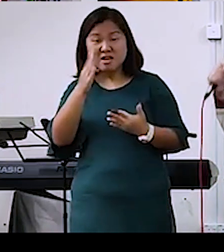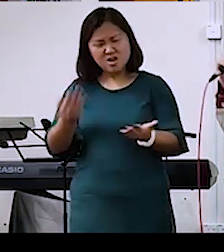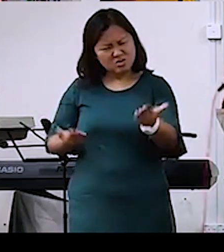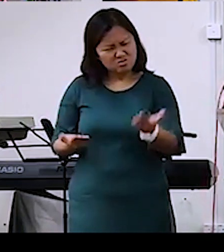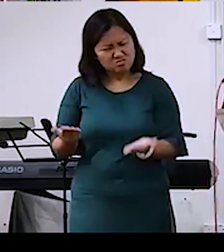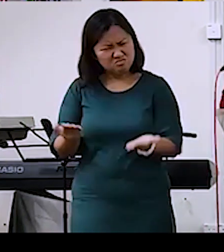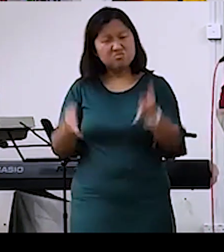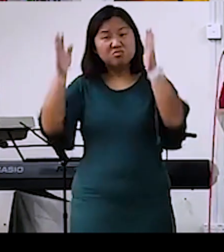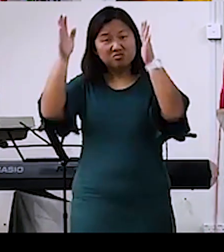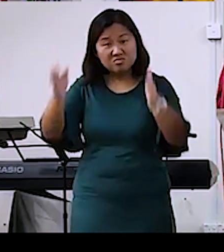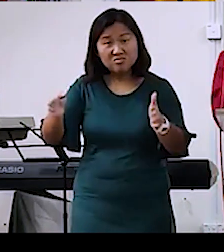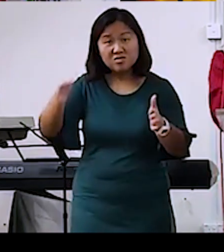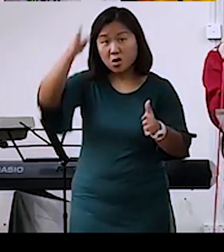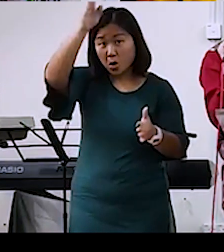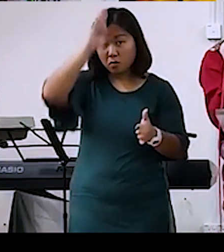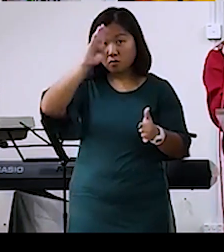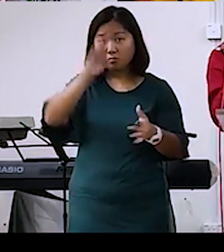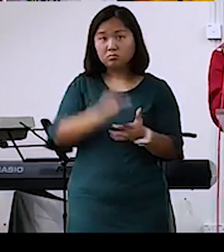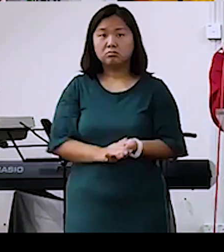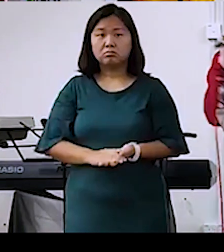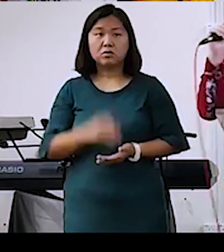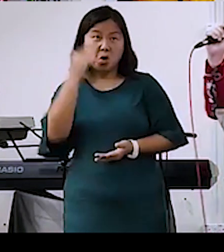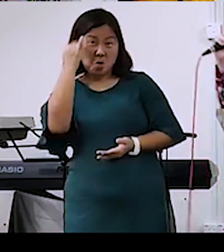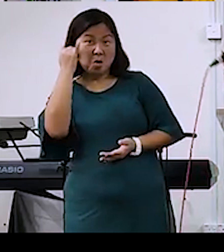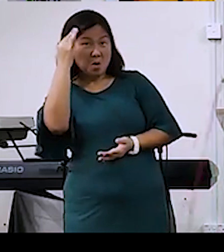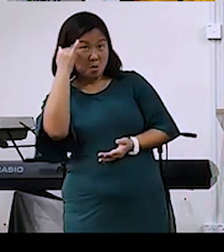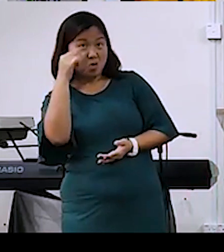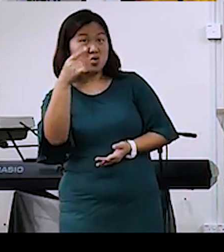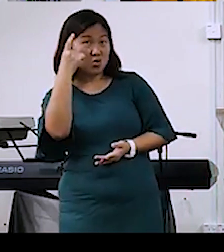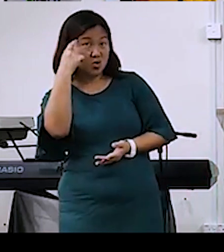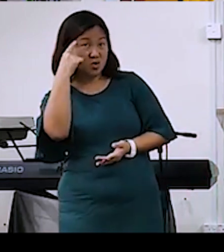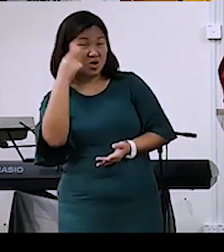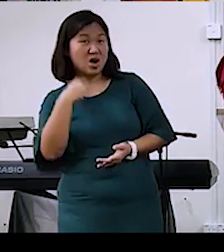of God. Why do you think I love serving God? Why do you think every opportunity I get,